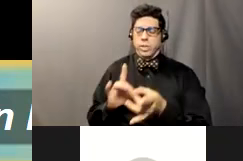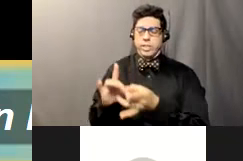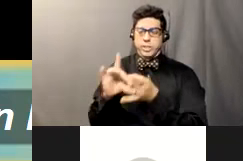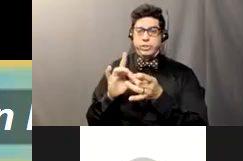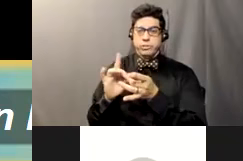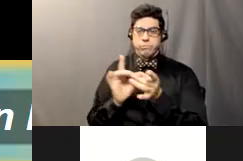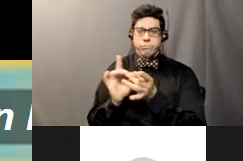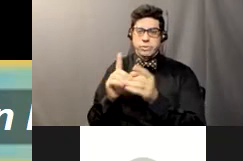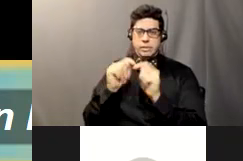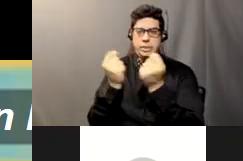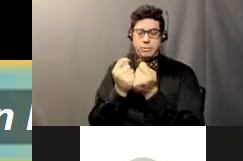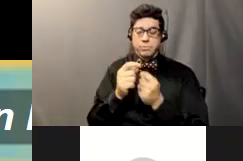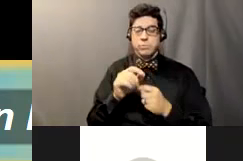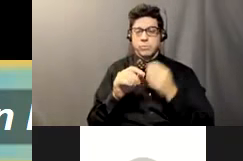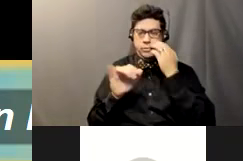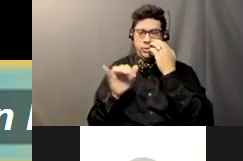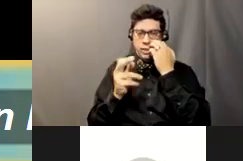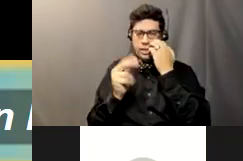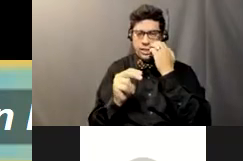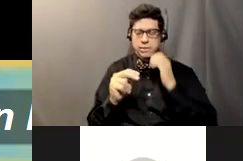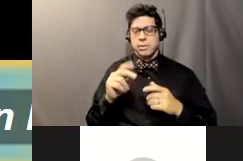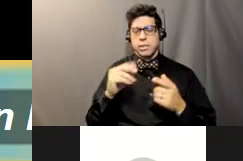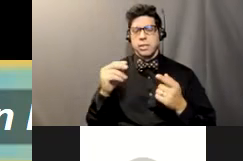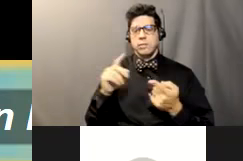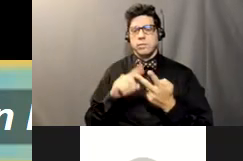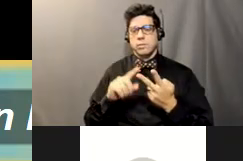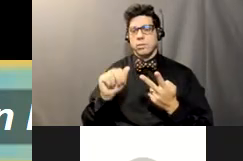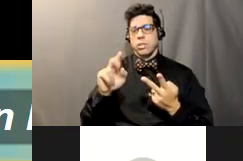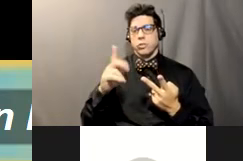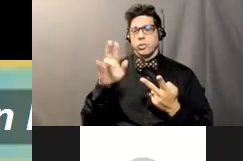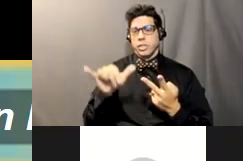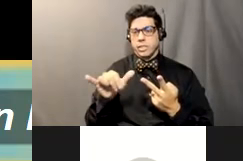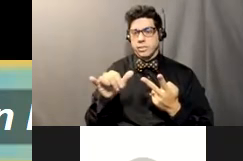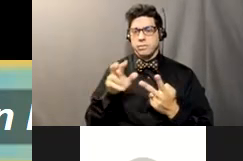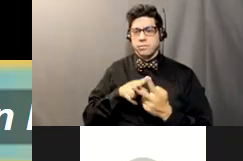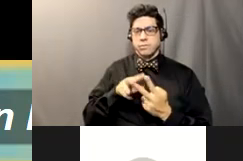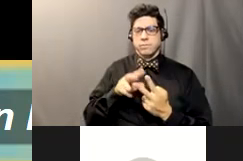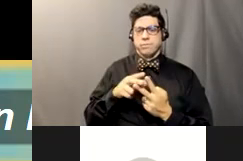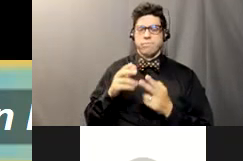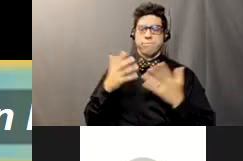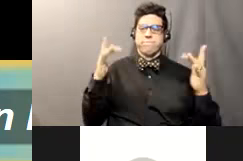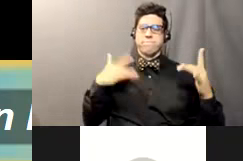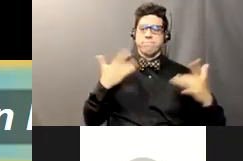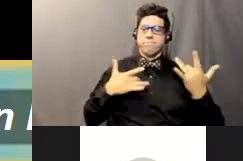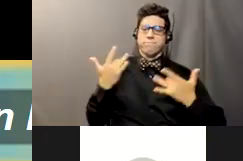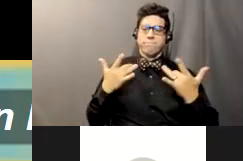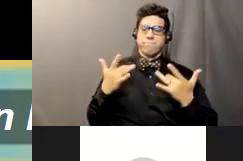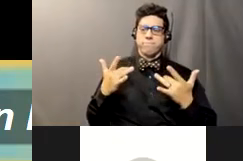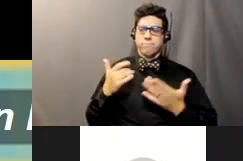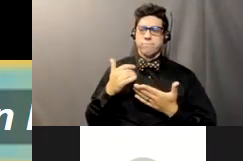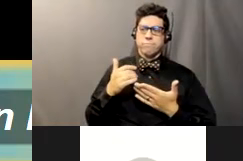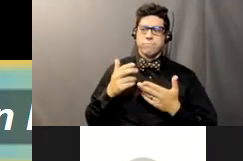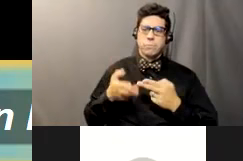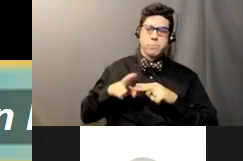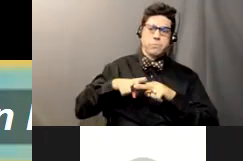going to be Jane Lee Rivera and Audrey May Hernandez. So we're excited to build capacity and